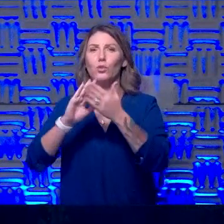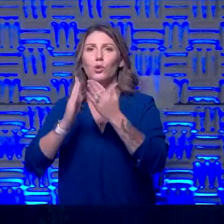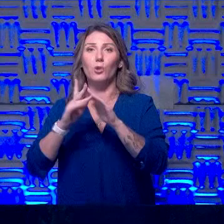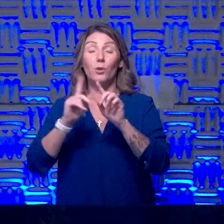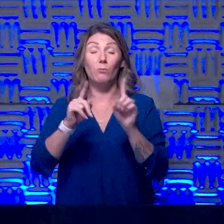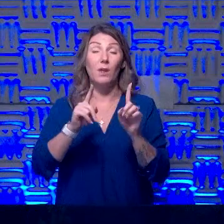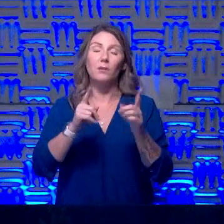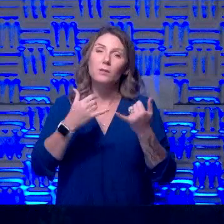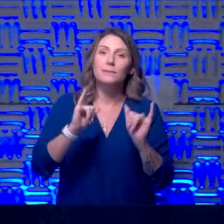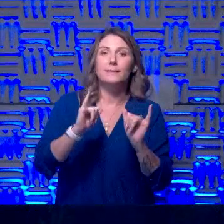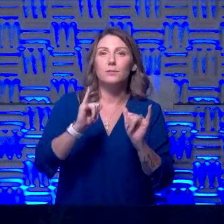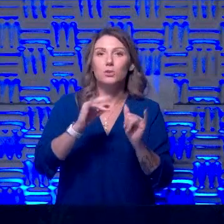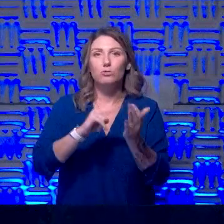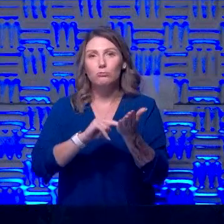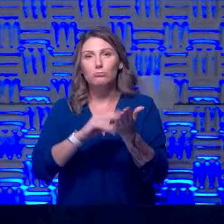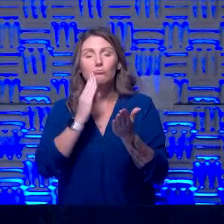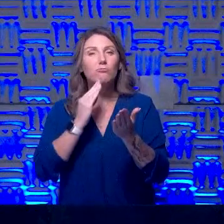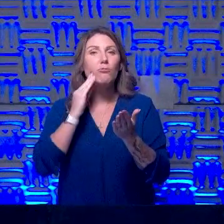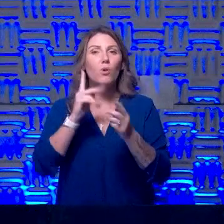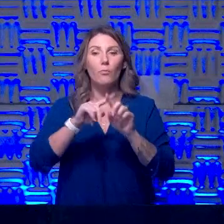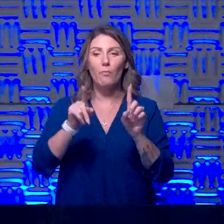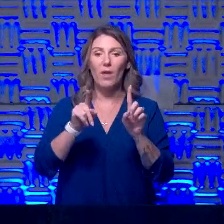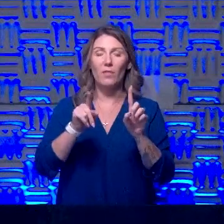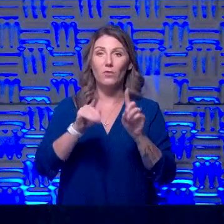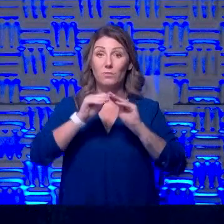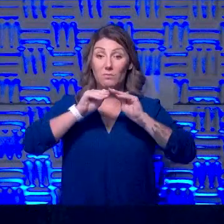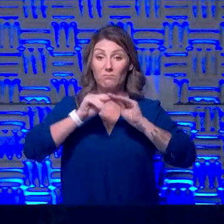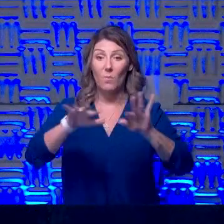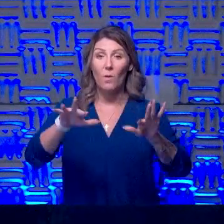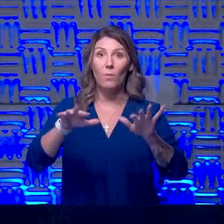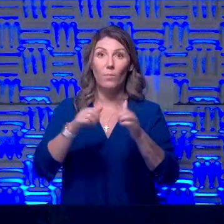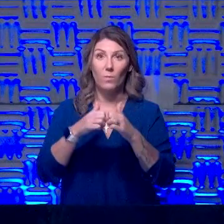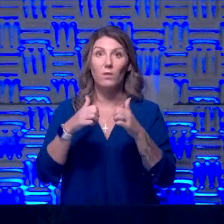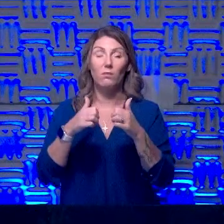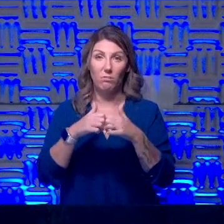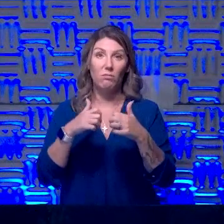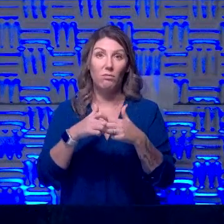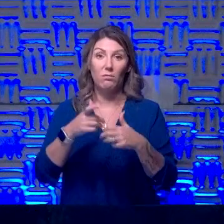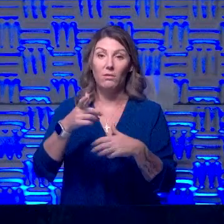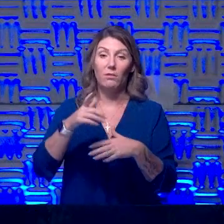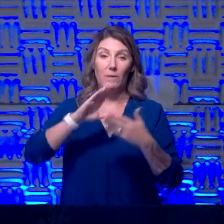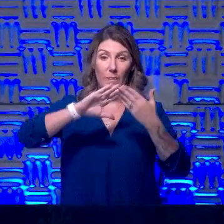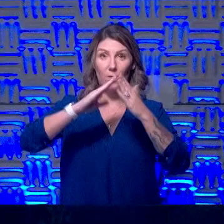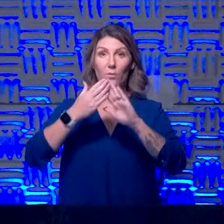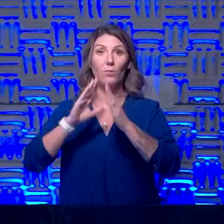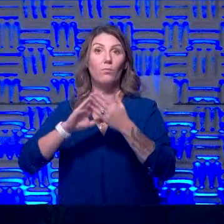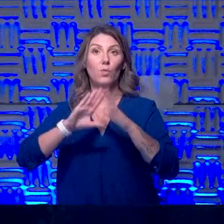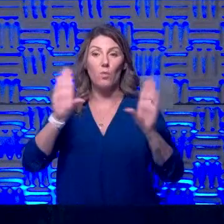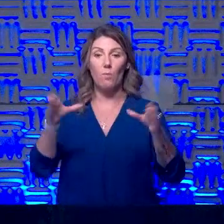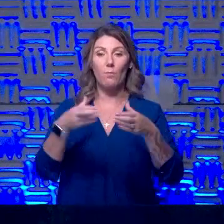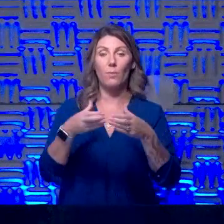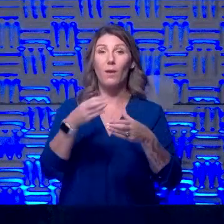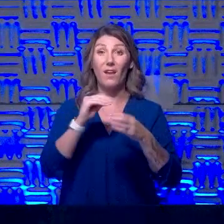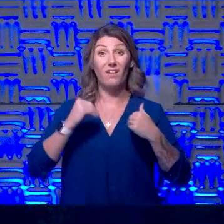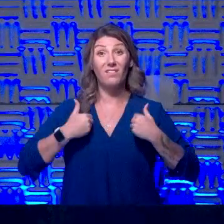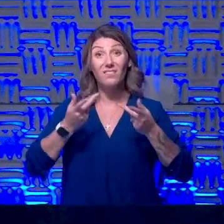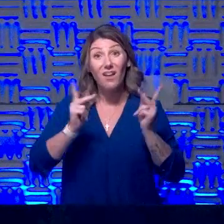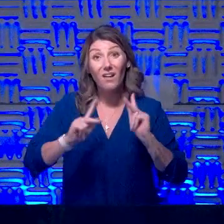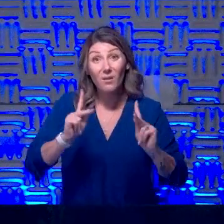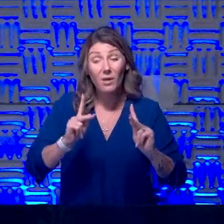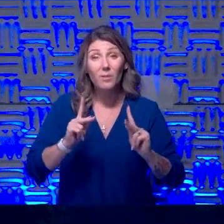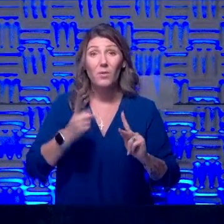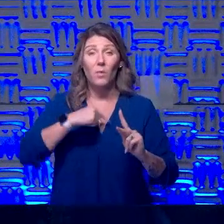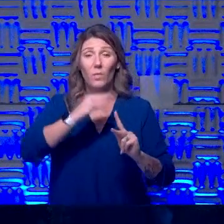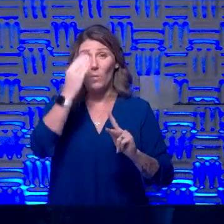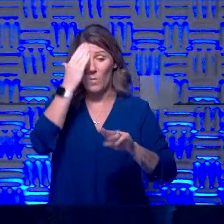thing we're seeing is that there's been a lot bigger spread within the community as a whole and within young people. And we know